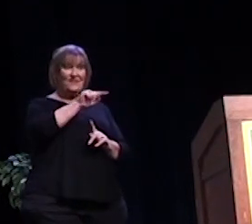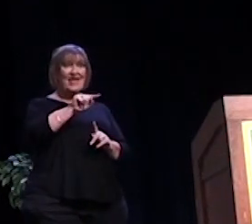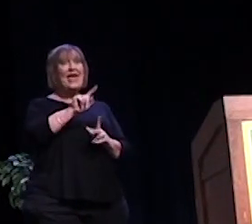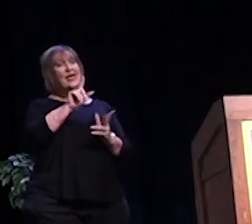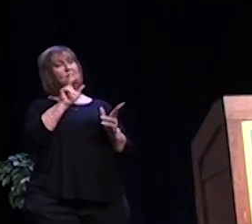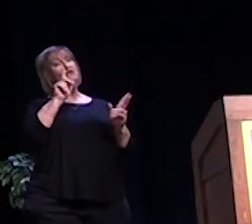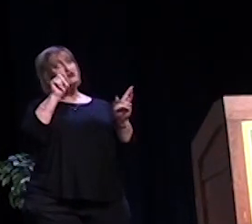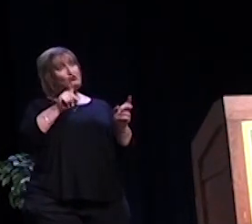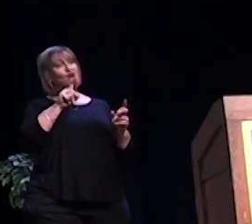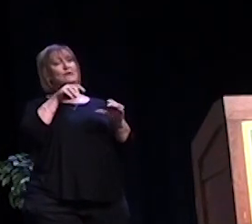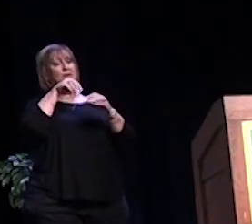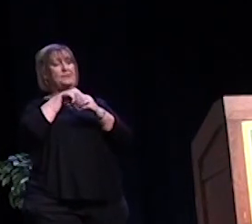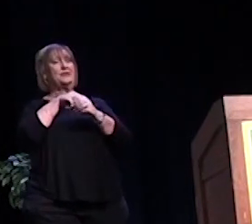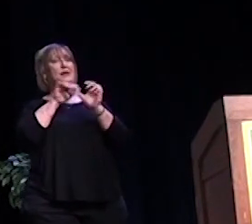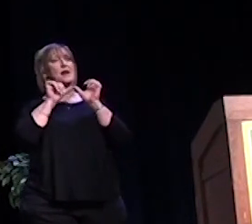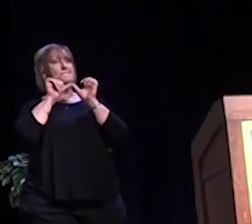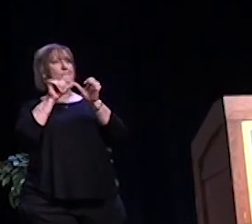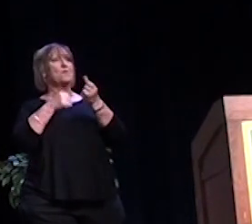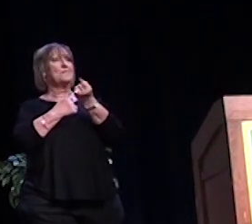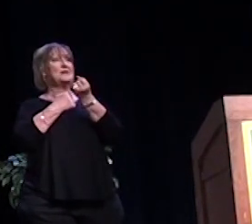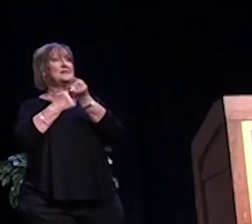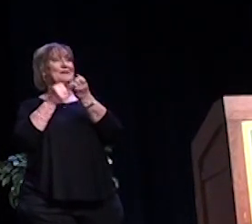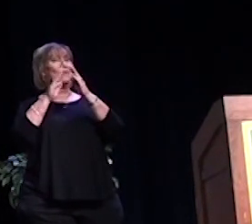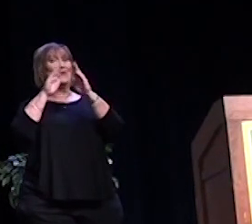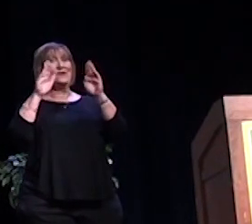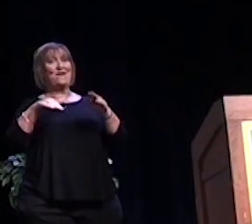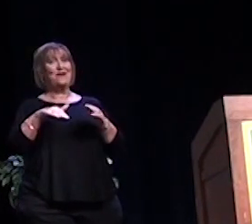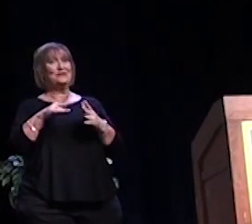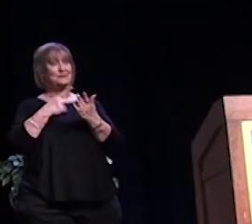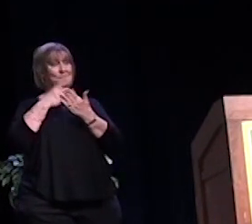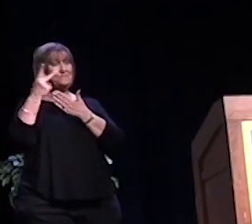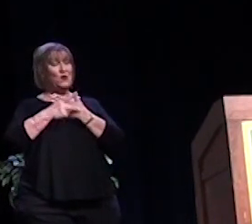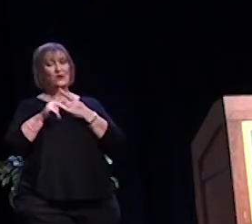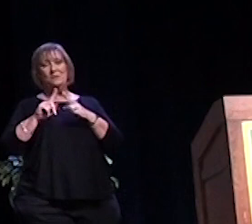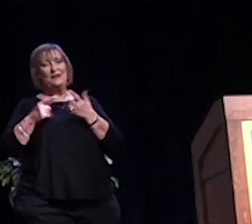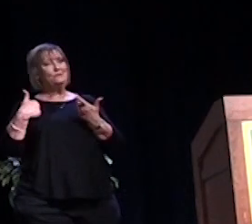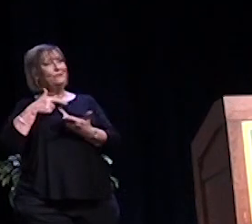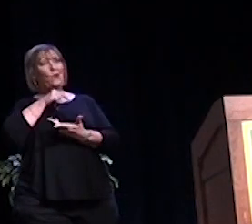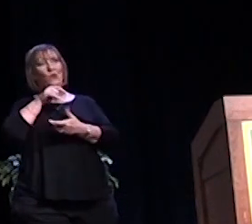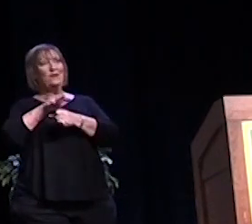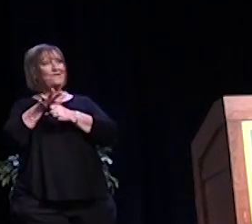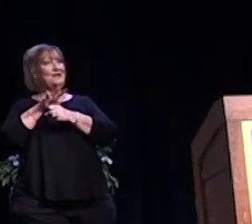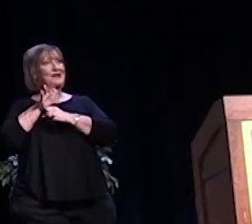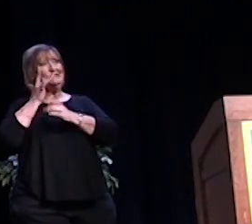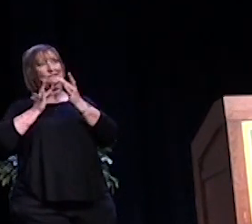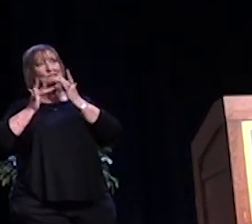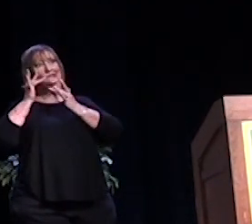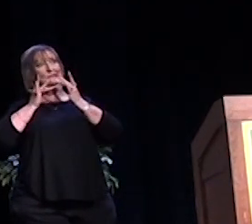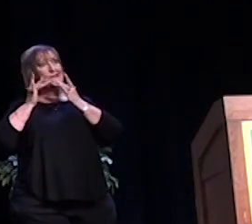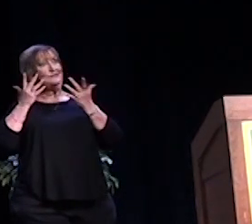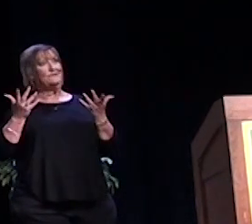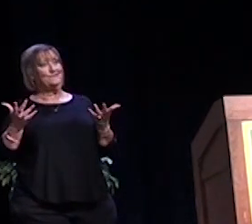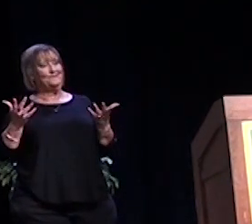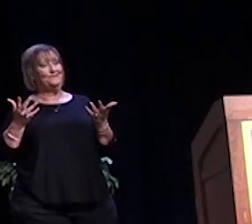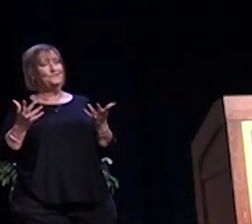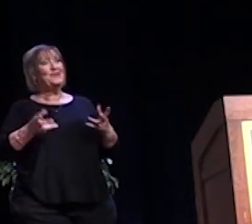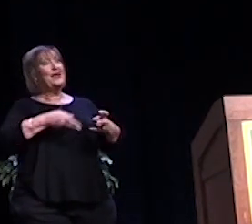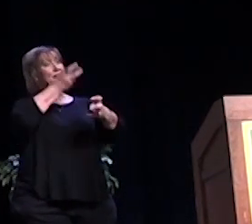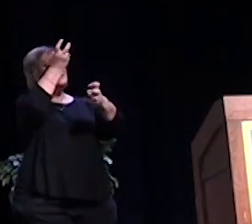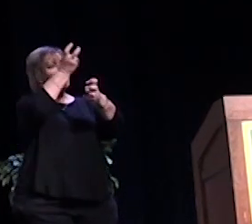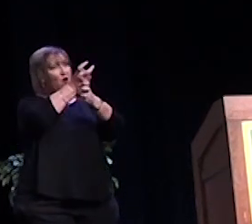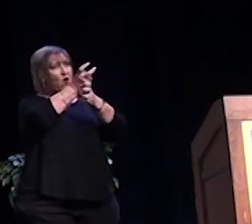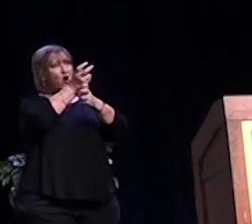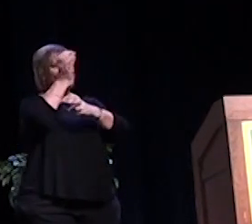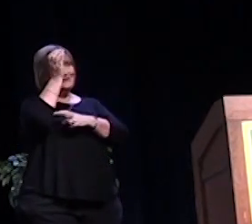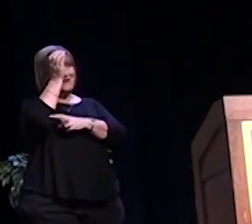supportive housing intervention, and there just is not enough here in the community. It is a difficult concept to